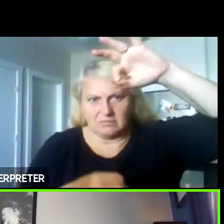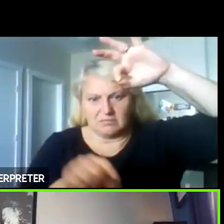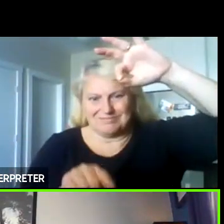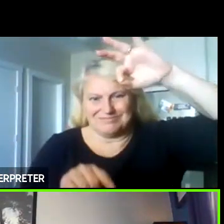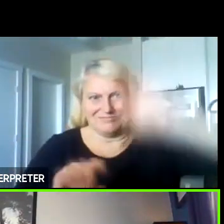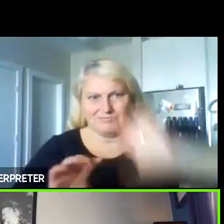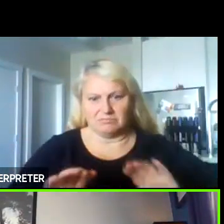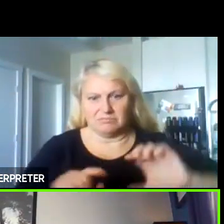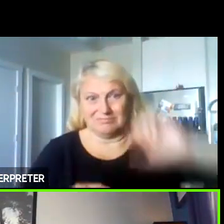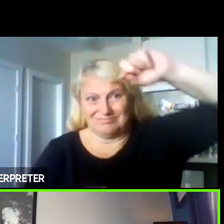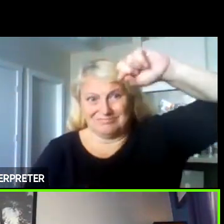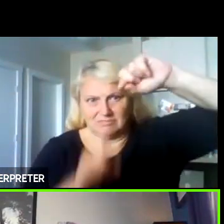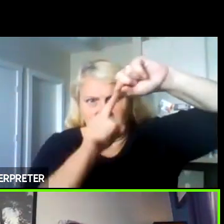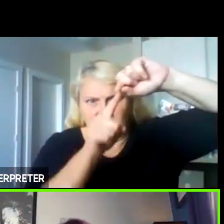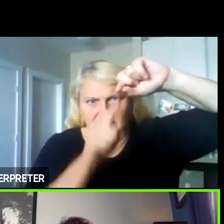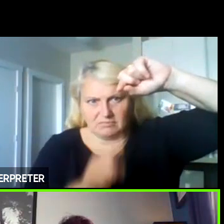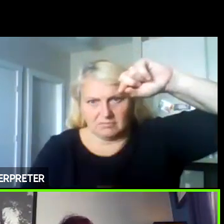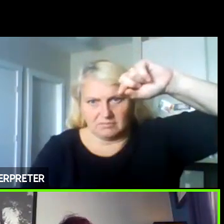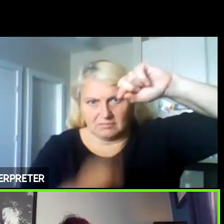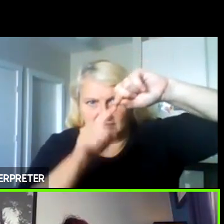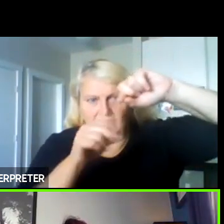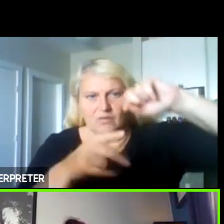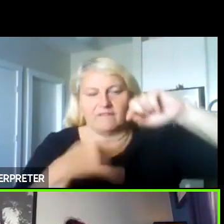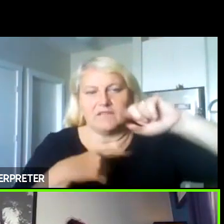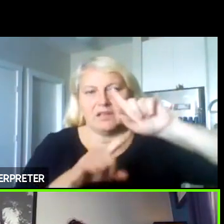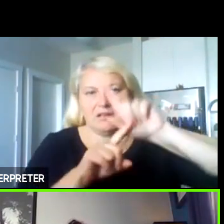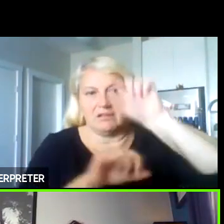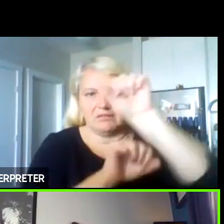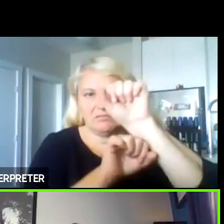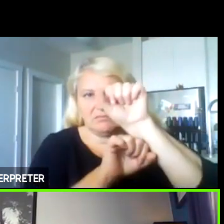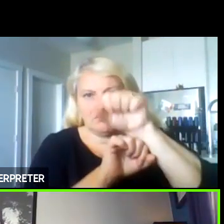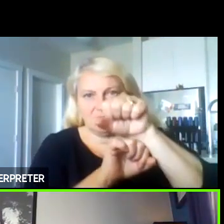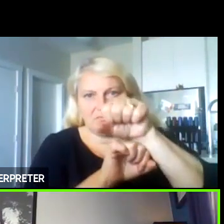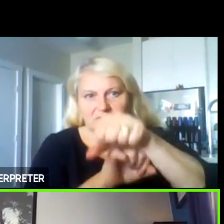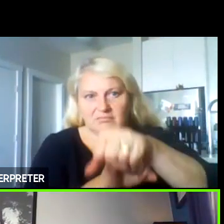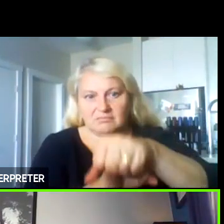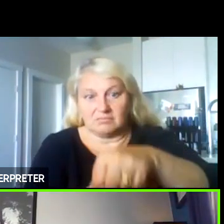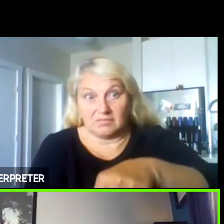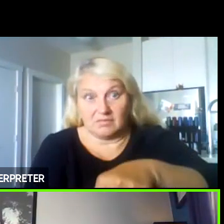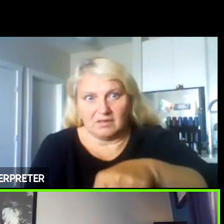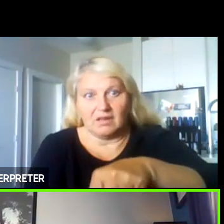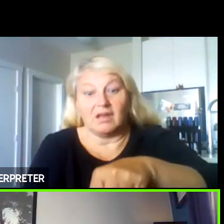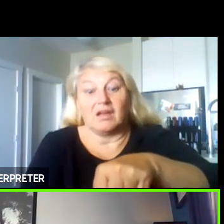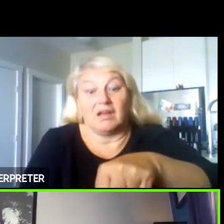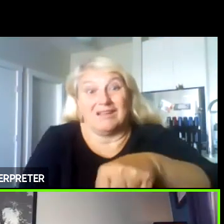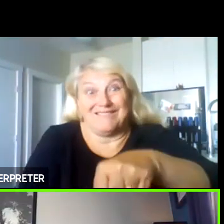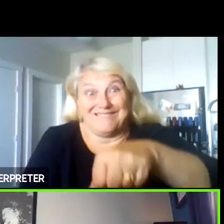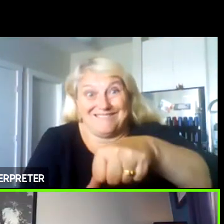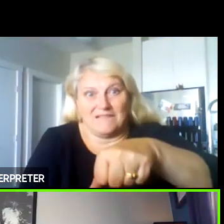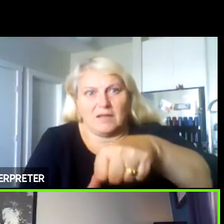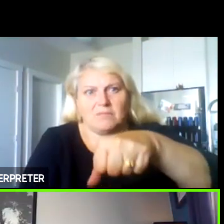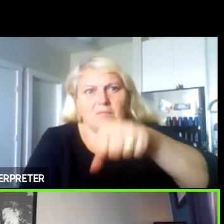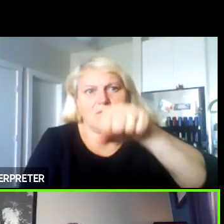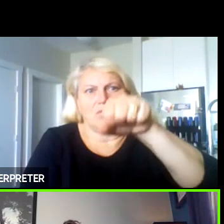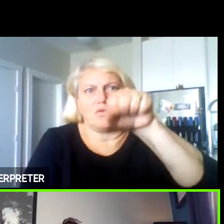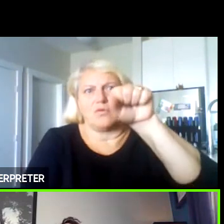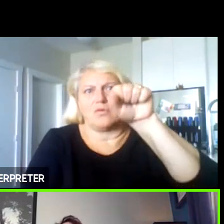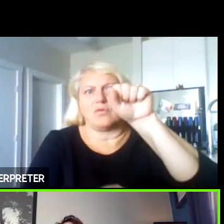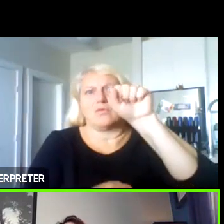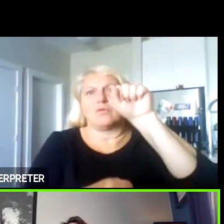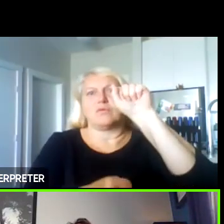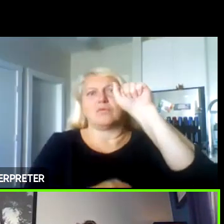space and further apart. It can come closer together in the back space and